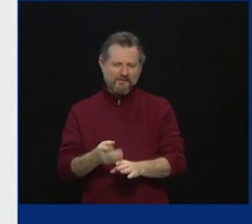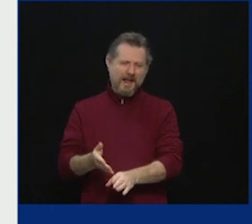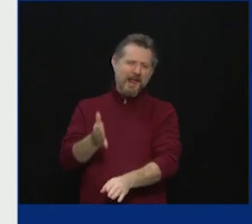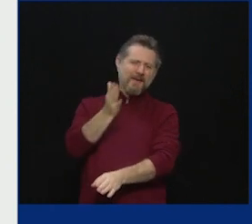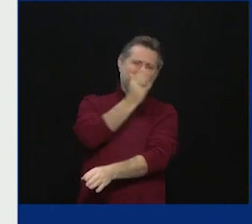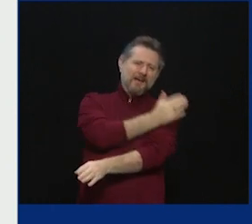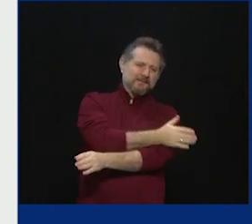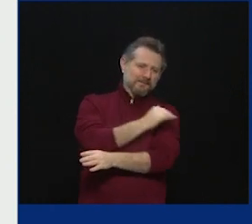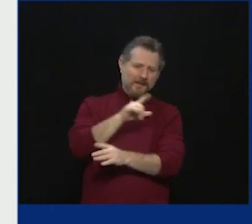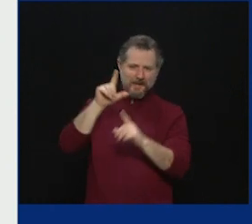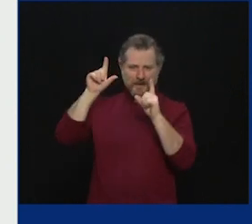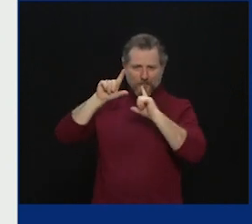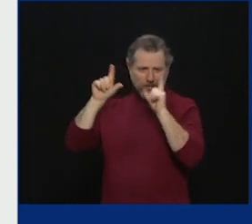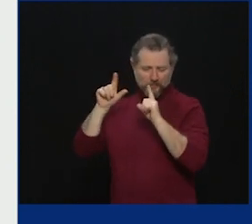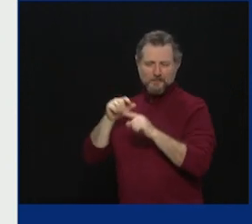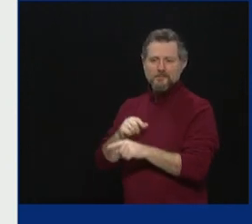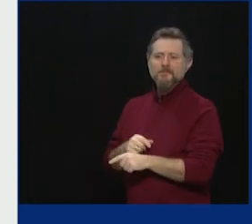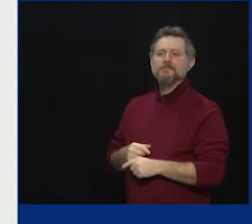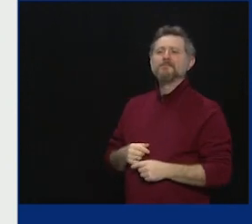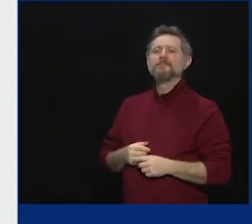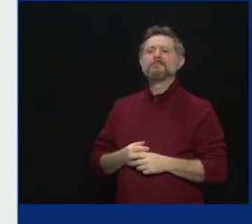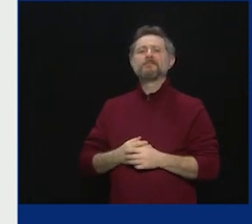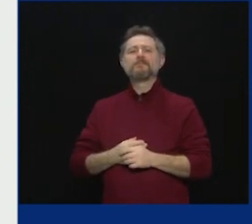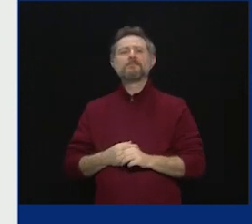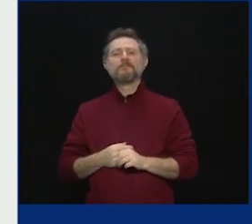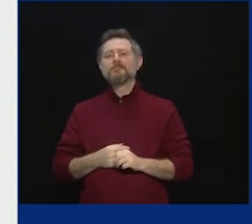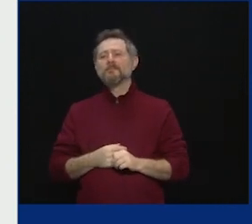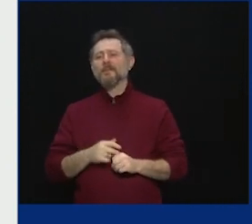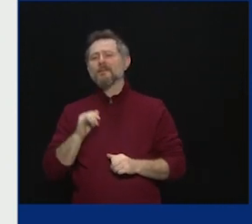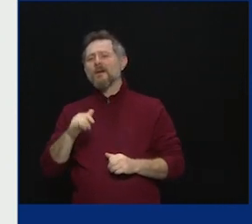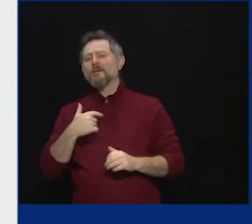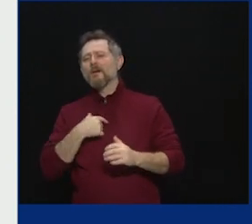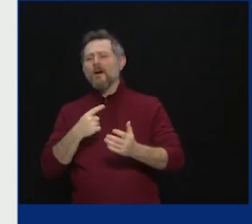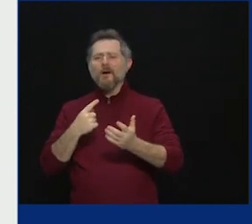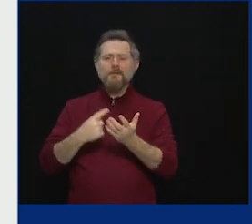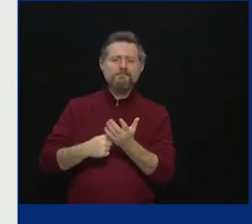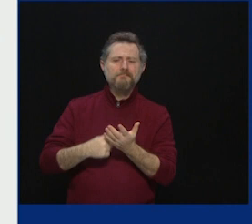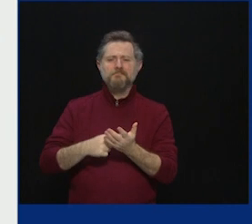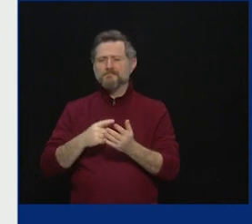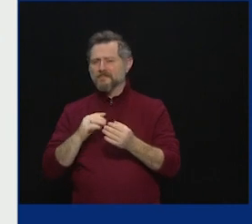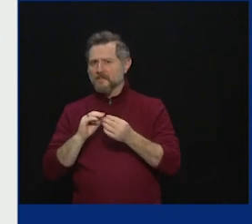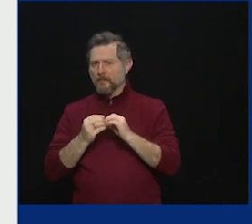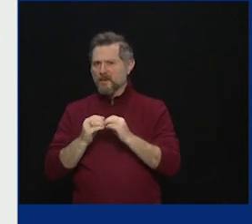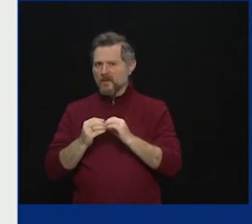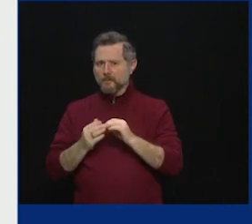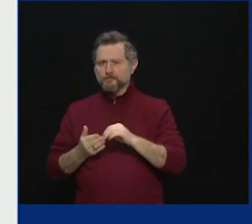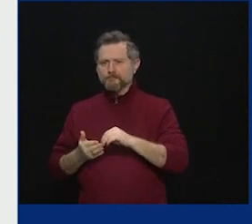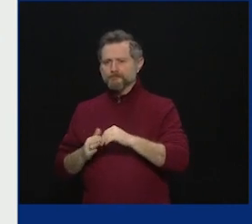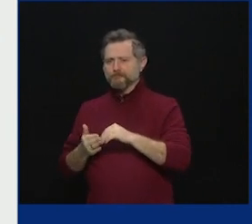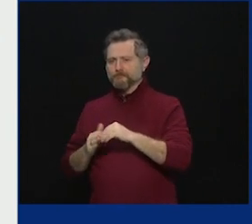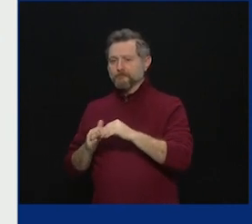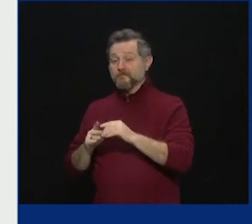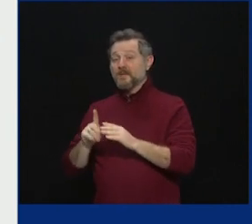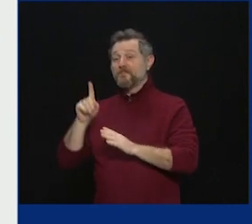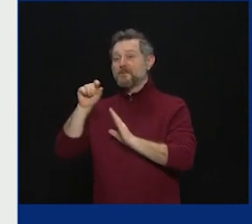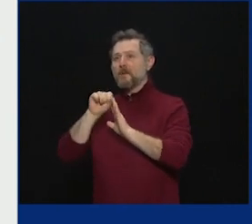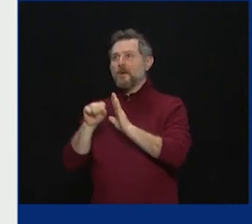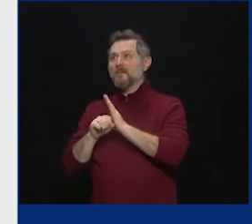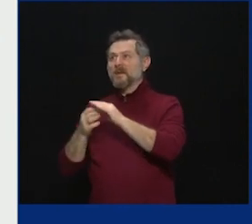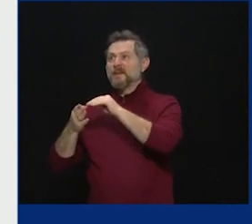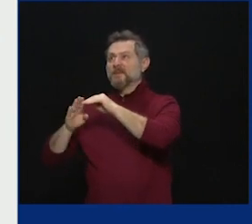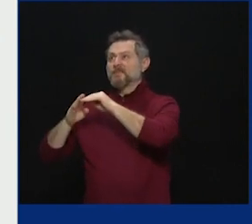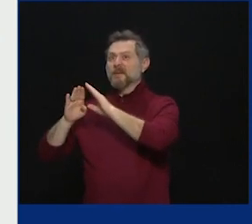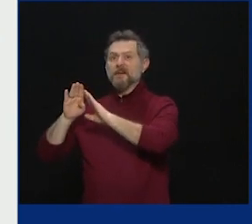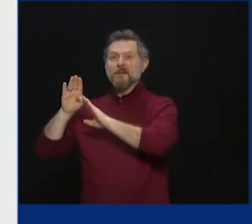start anticipating what we expected to happen. We talked about the rising numbers, particularly upstate. This was a time when the numbers were fairly flat